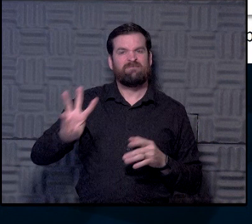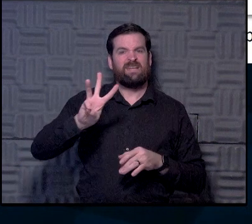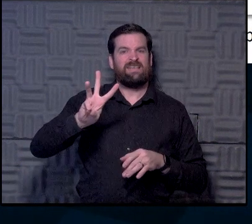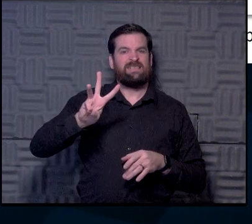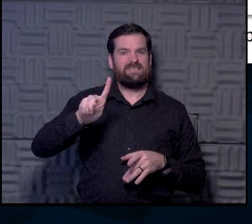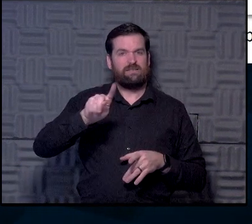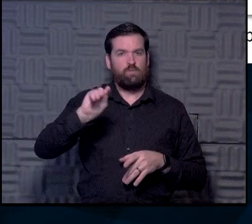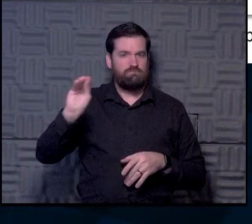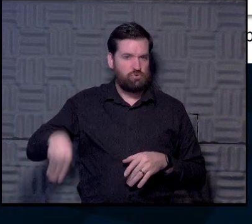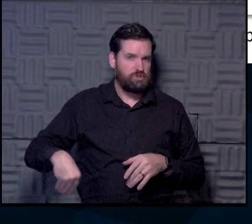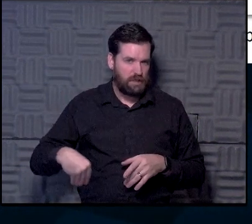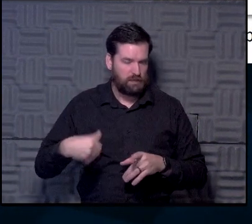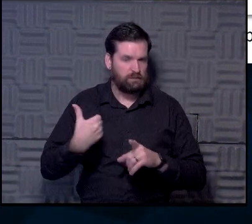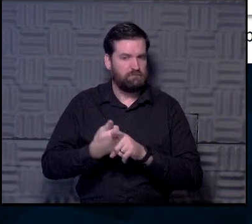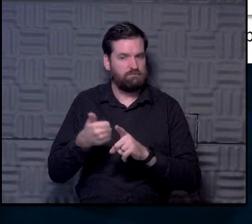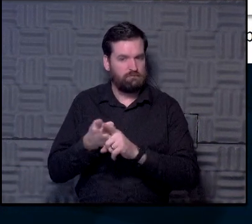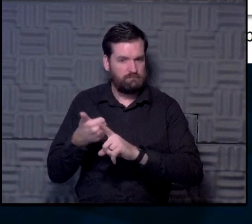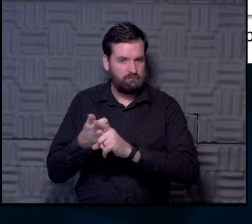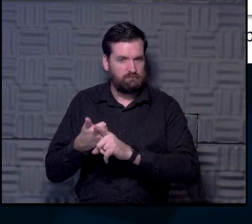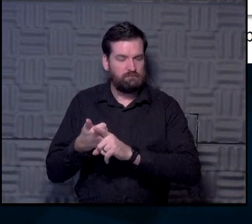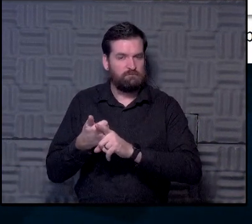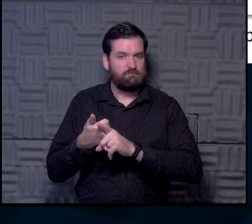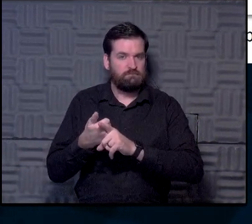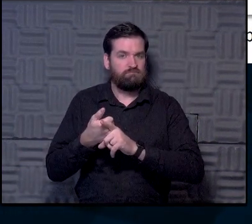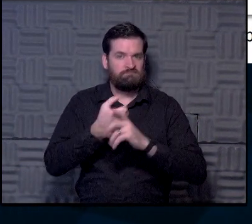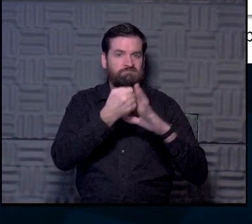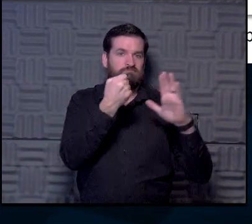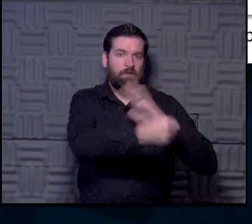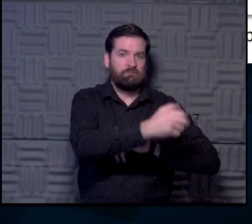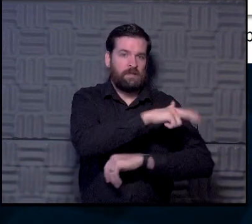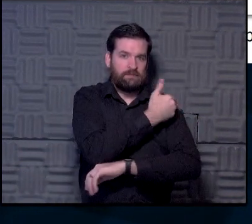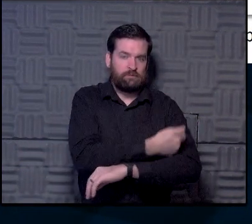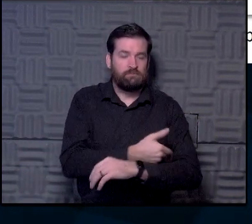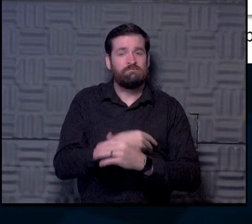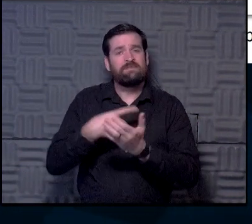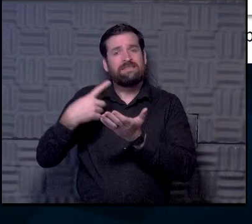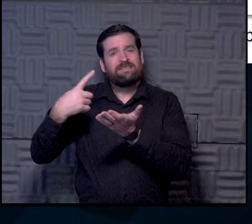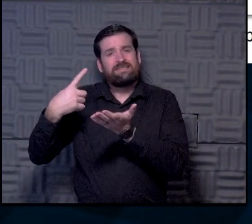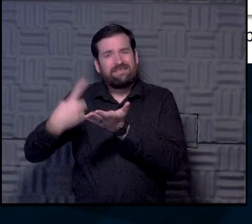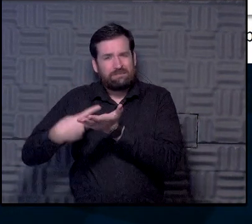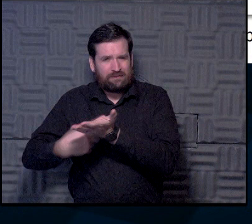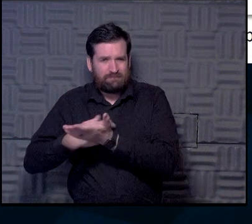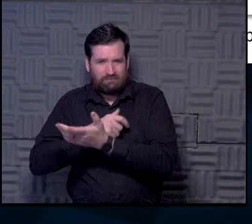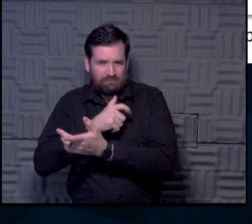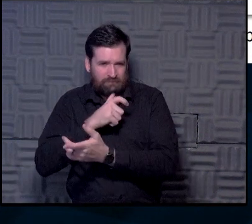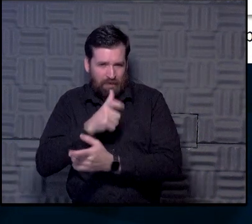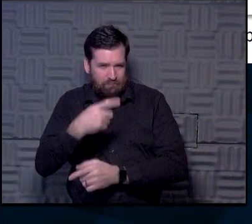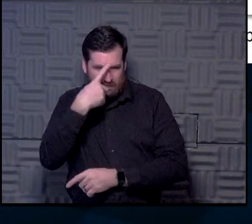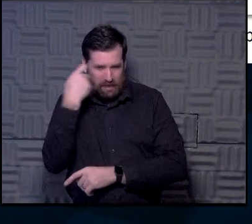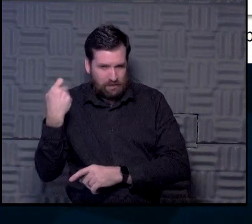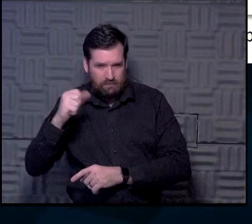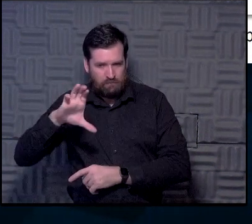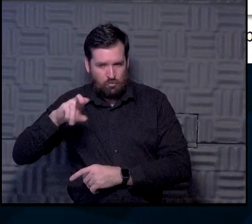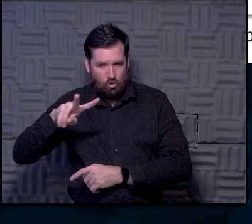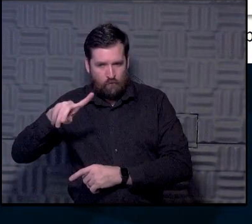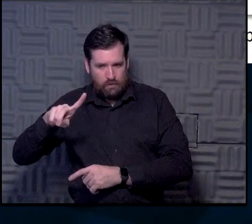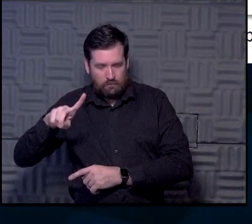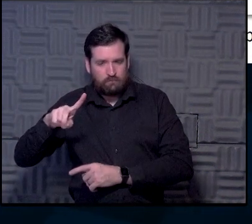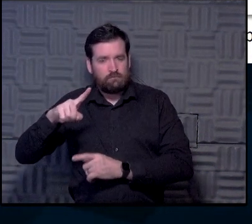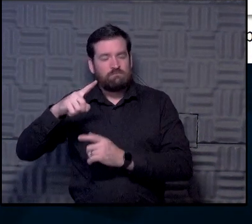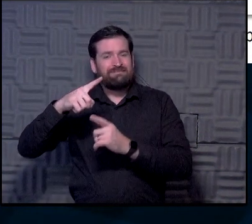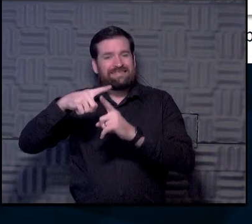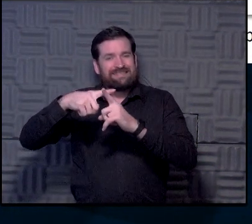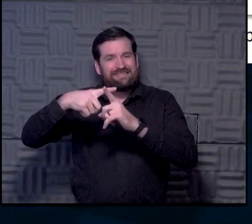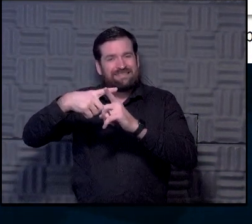61% of our patients who are COVID positive end up getting admitted. It's sometimes not all because of COVID. It is because of concomitant